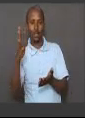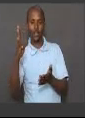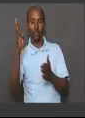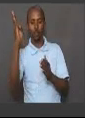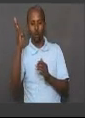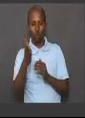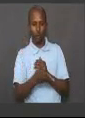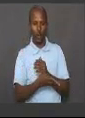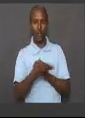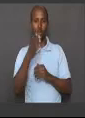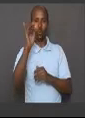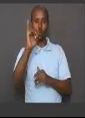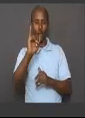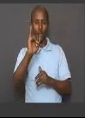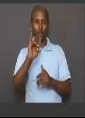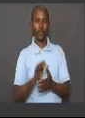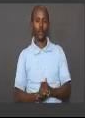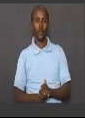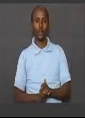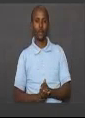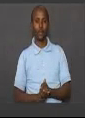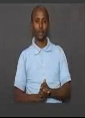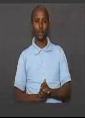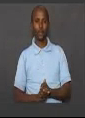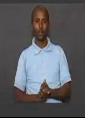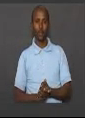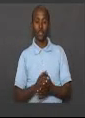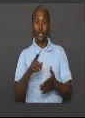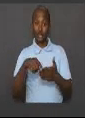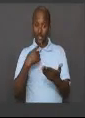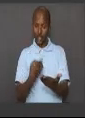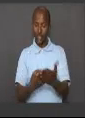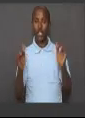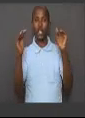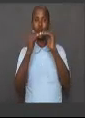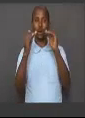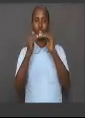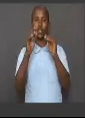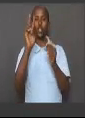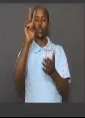2,400 over Y. This equals